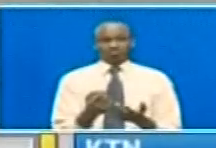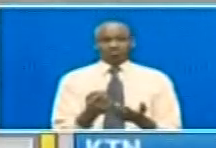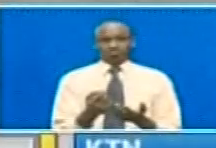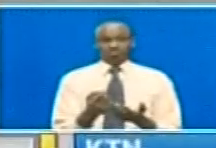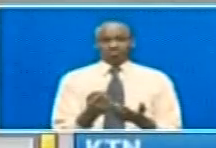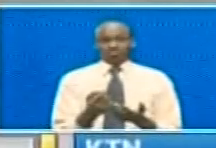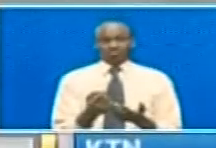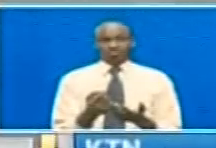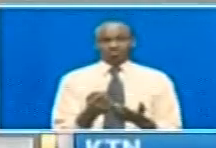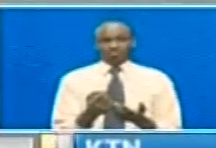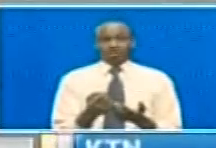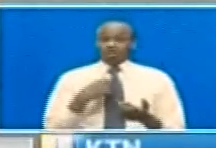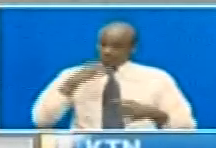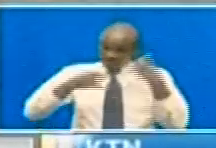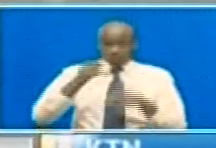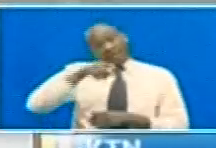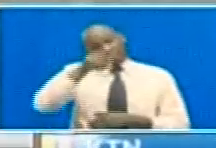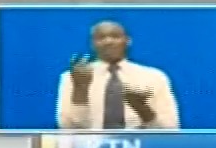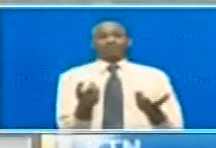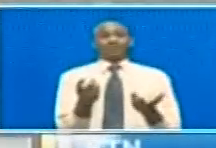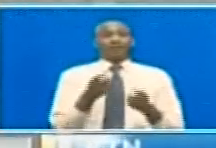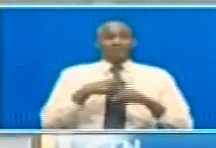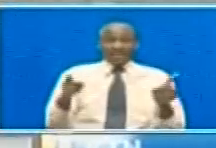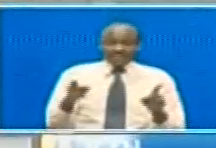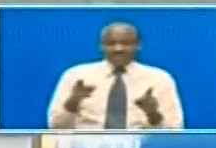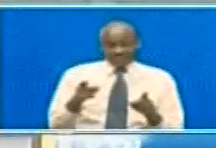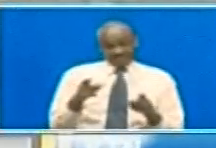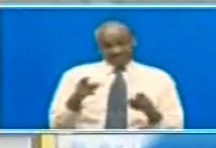they have come to enjoy themselves, but